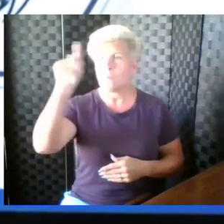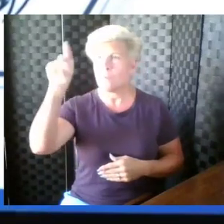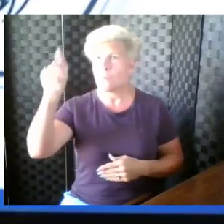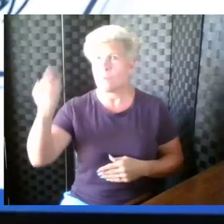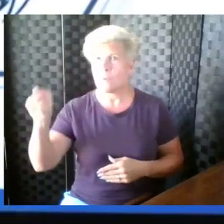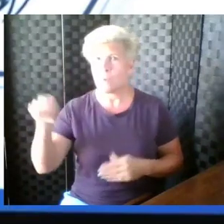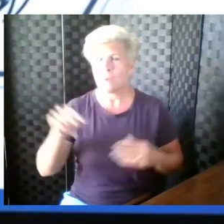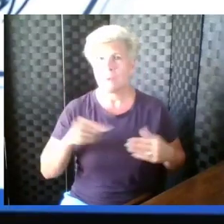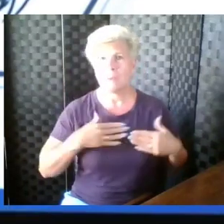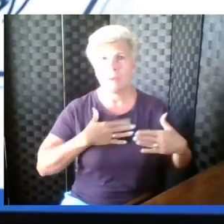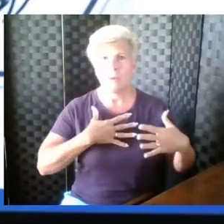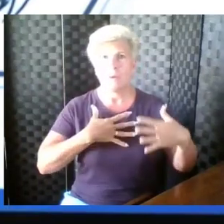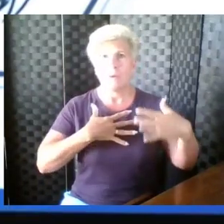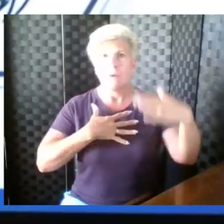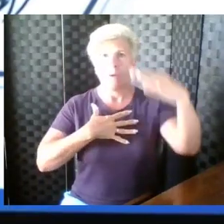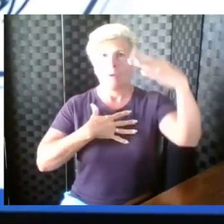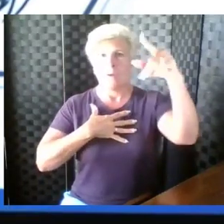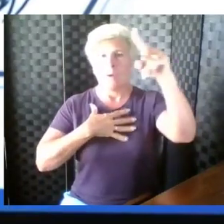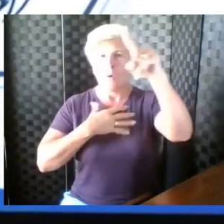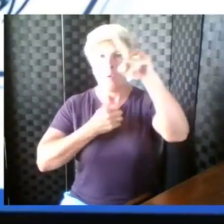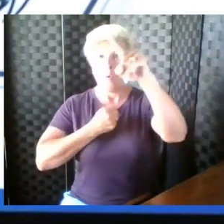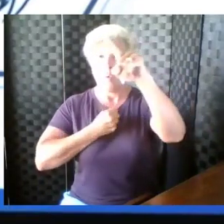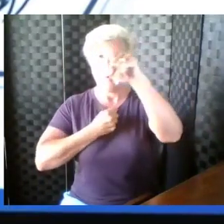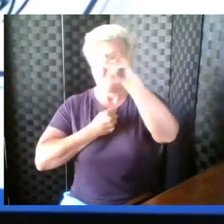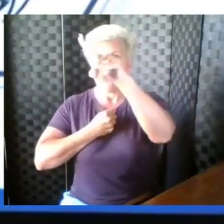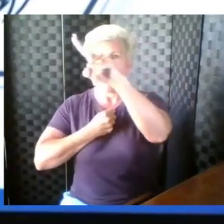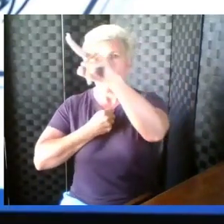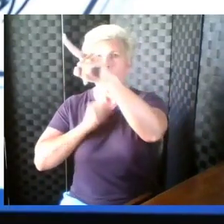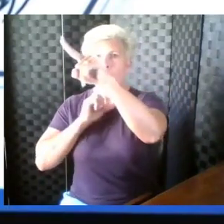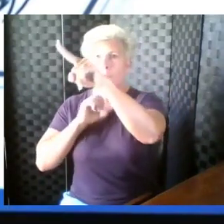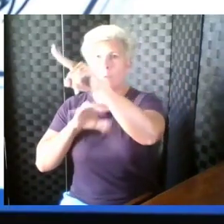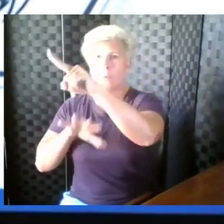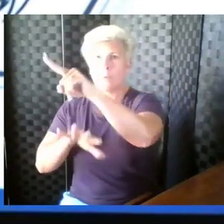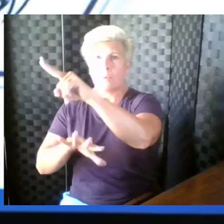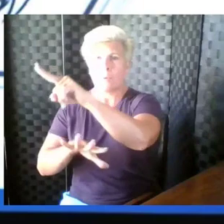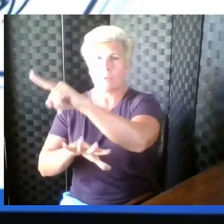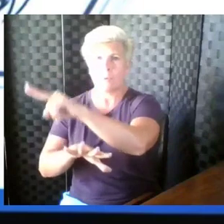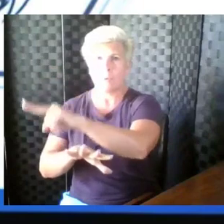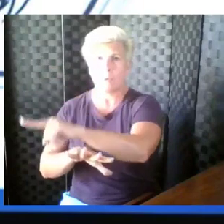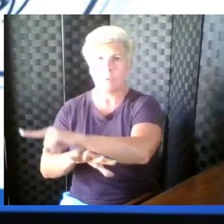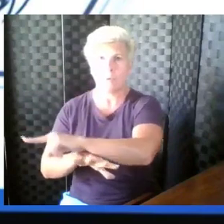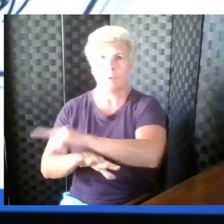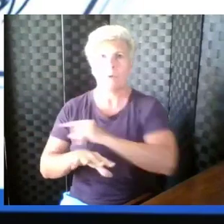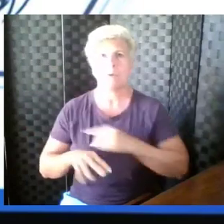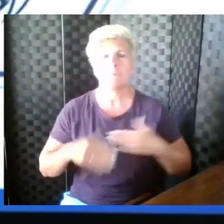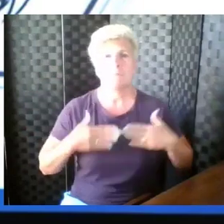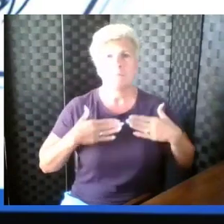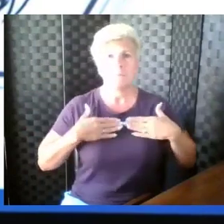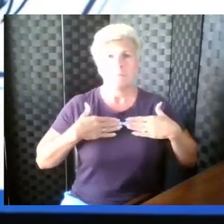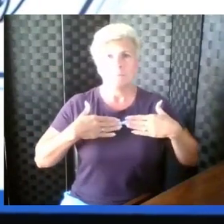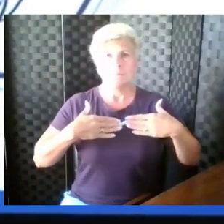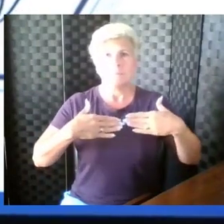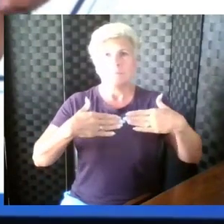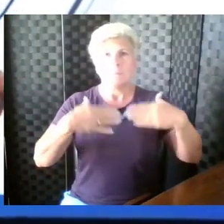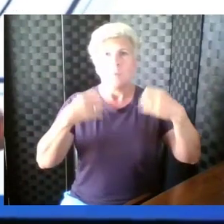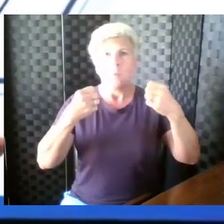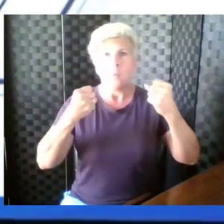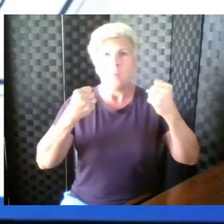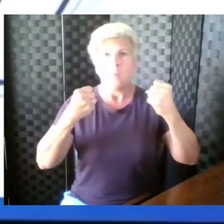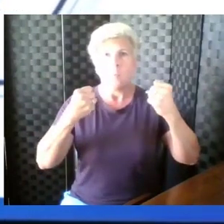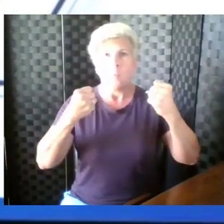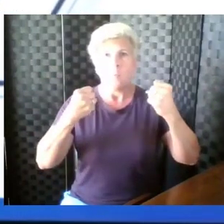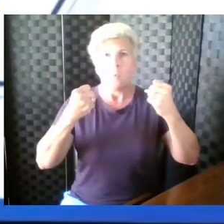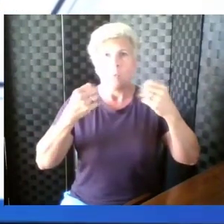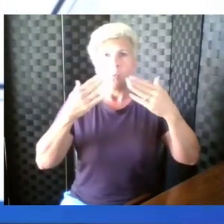breath in, we're going to hold it for just a second or two, and then we're going to let it out. And we're going to go around our 6-sided